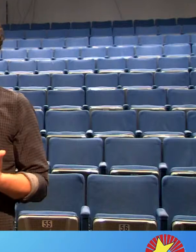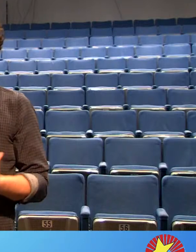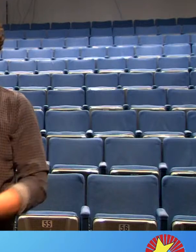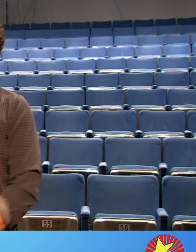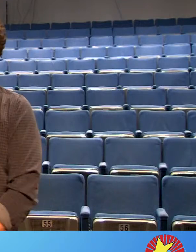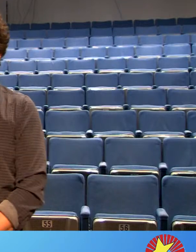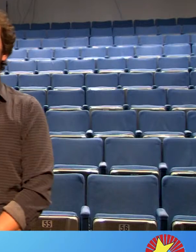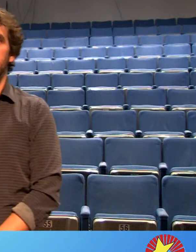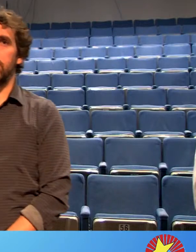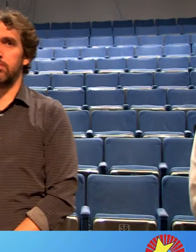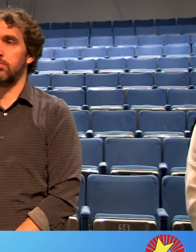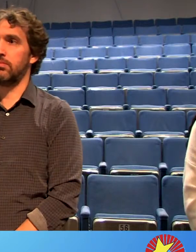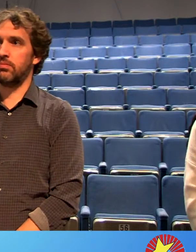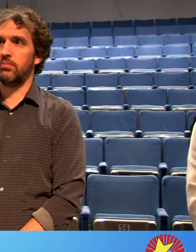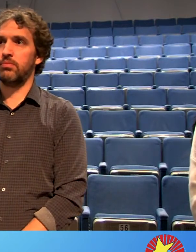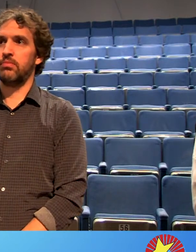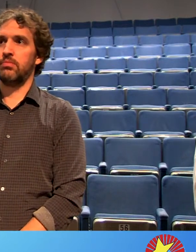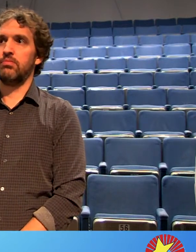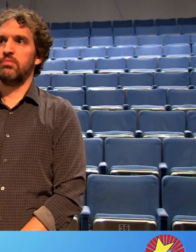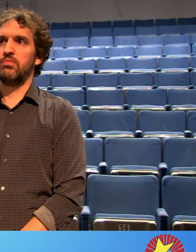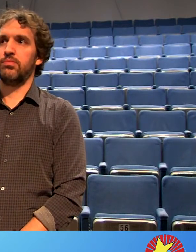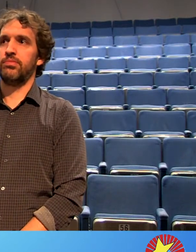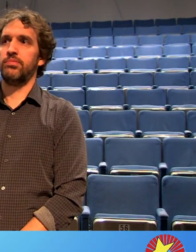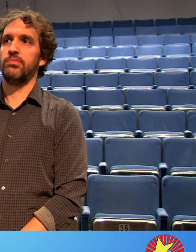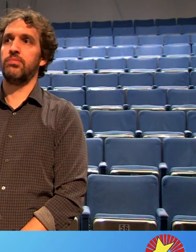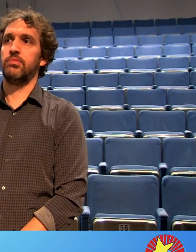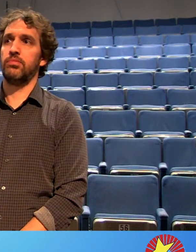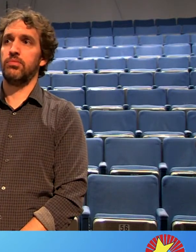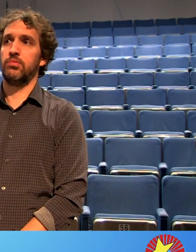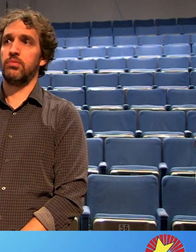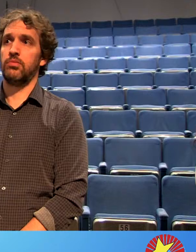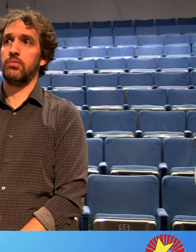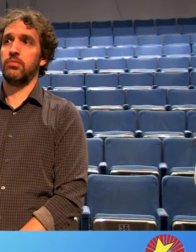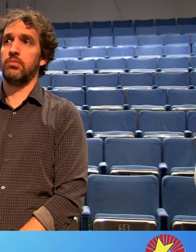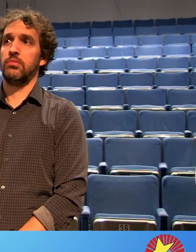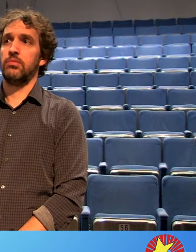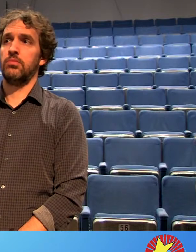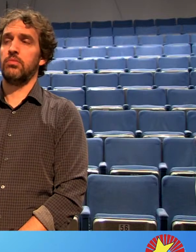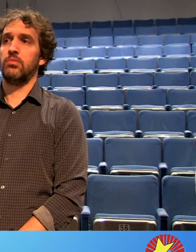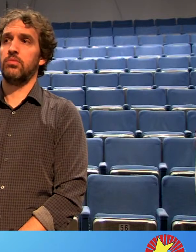Sterling, who I believe is there, so hopefully she saw the message.